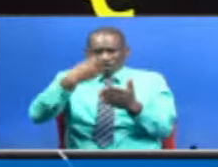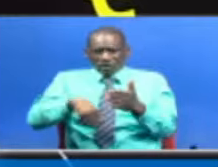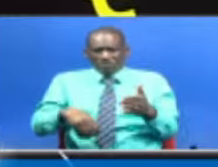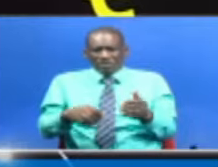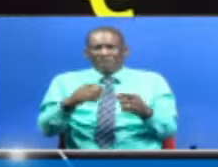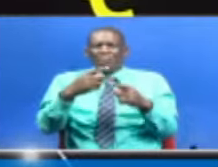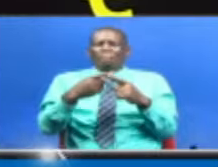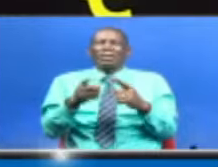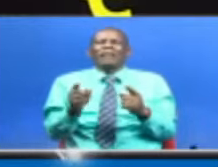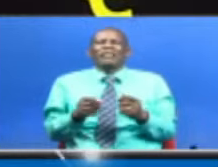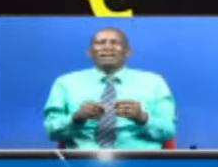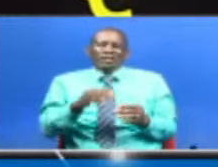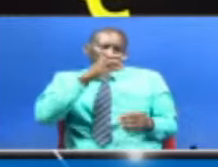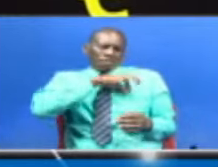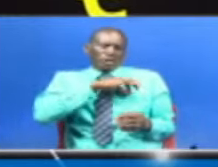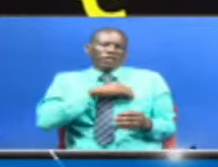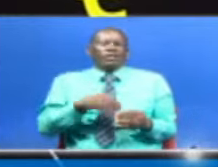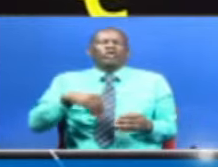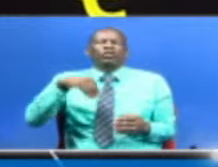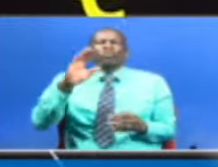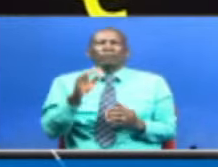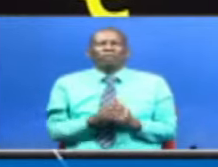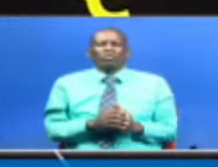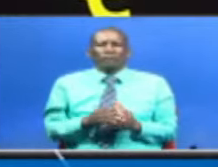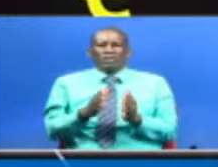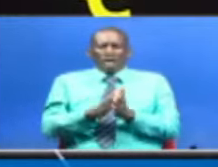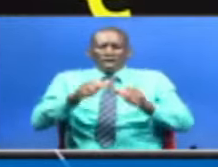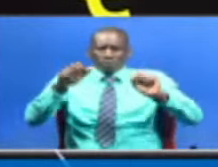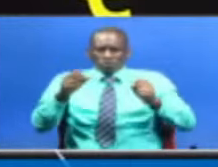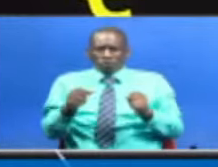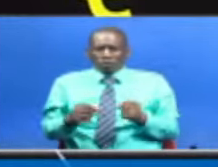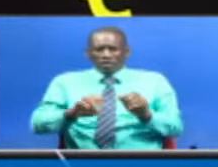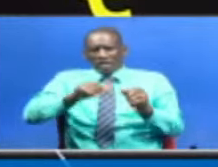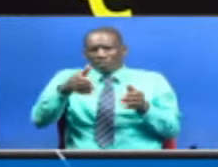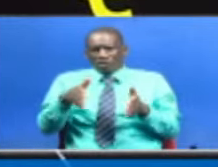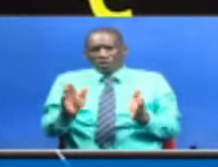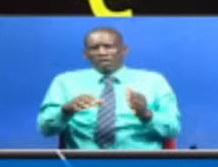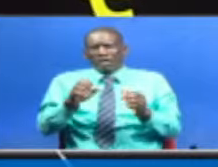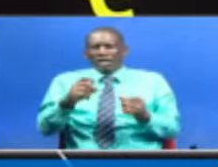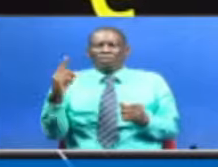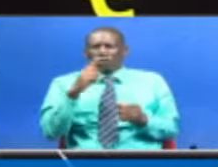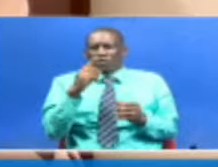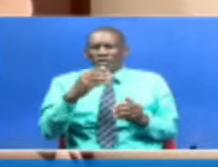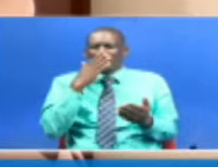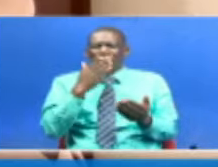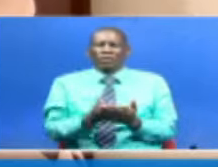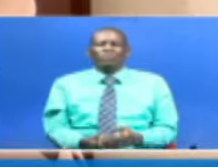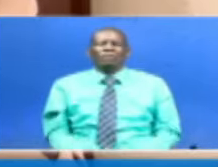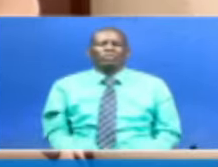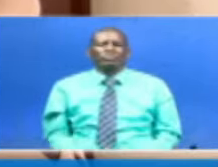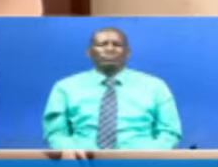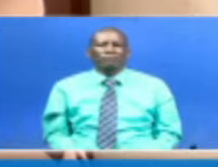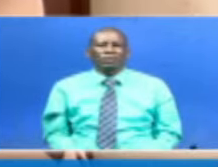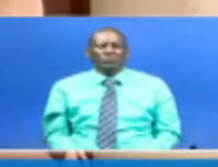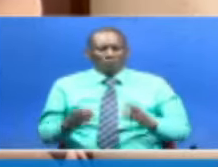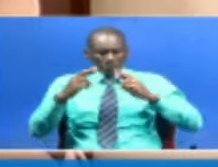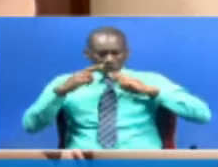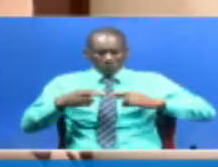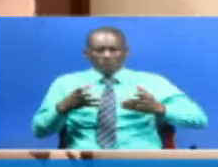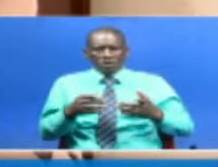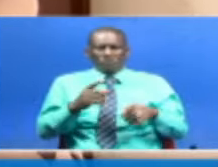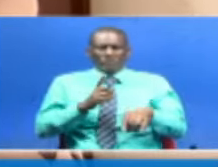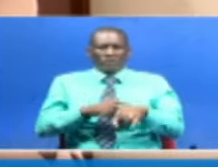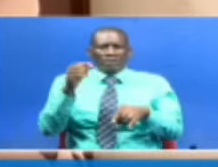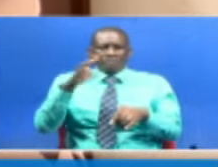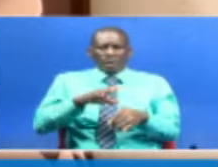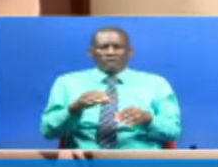but the benefit is much more, and possibly the alternative would actually be worse. Thank you. We take a quick break, but when we come back, we'll